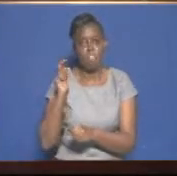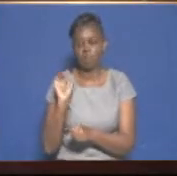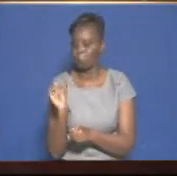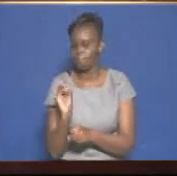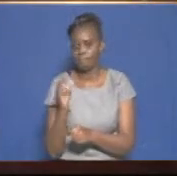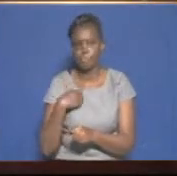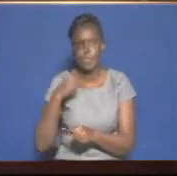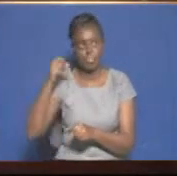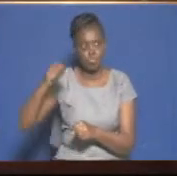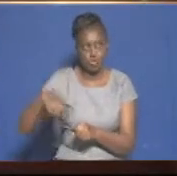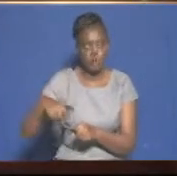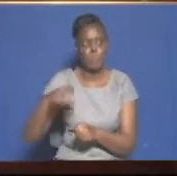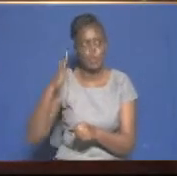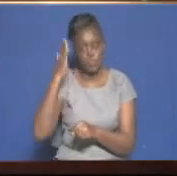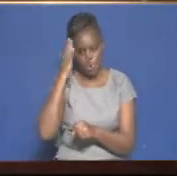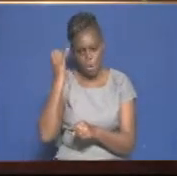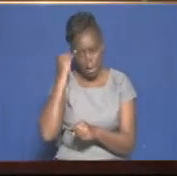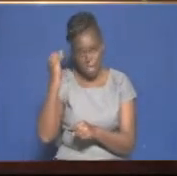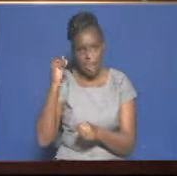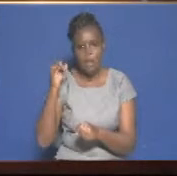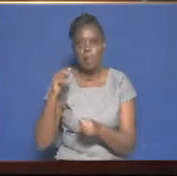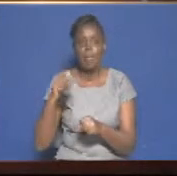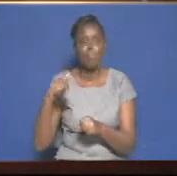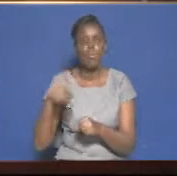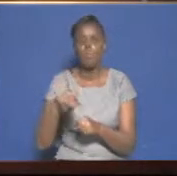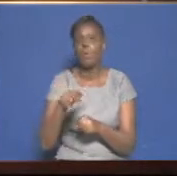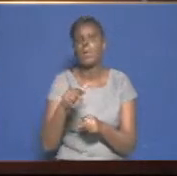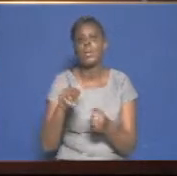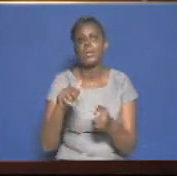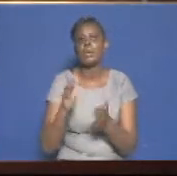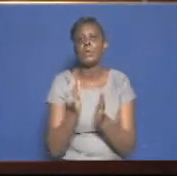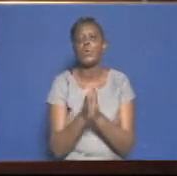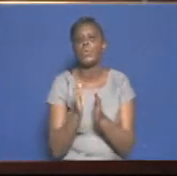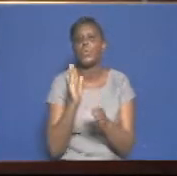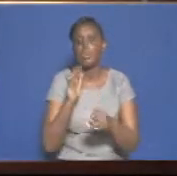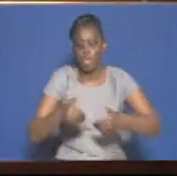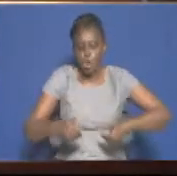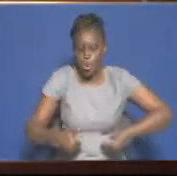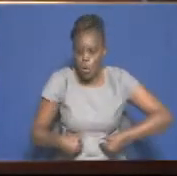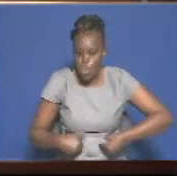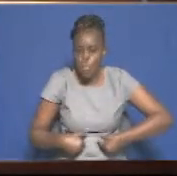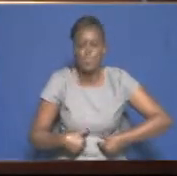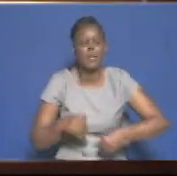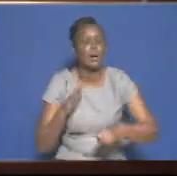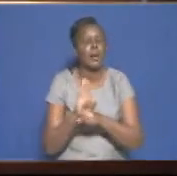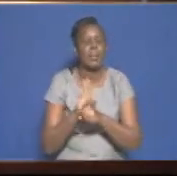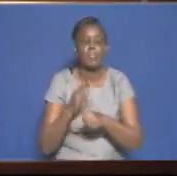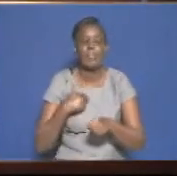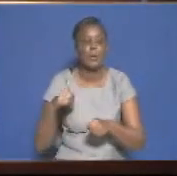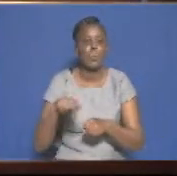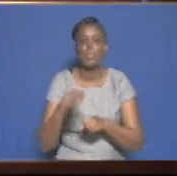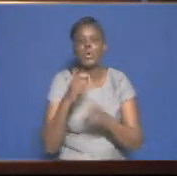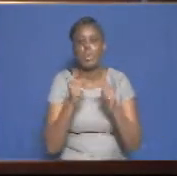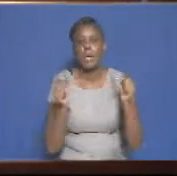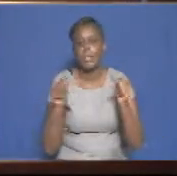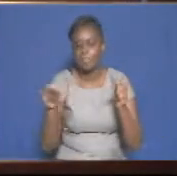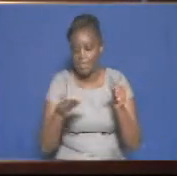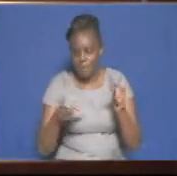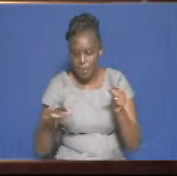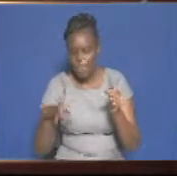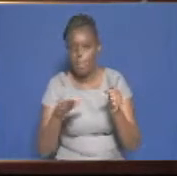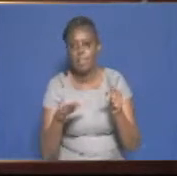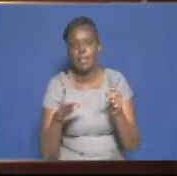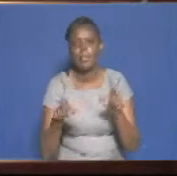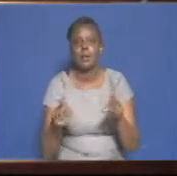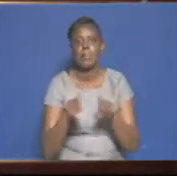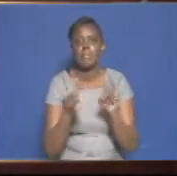dropped, you know, the idea of walking around with a lot of youths like I am walking in my enemy territory. But